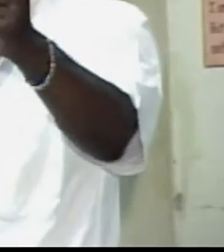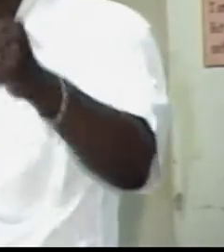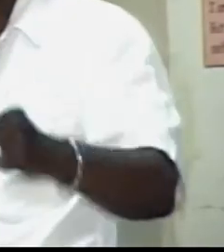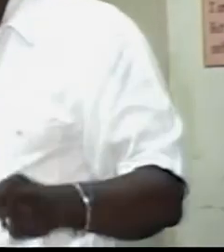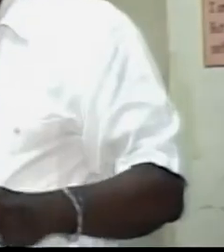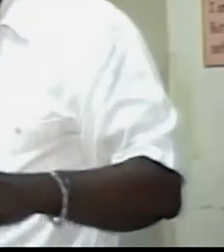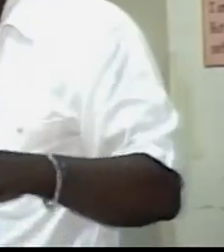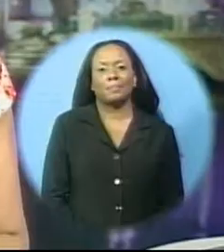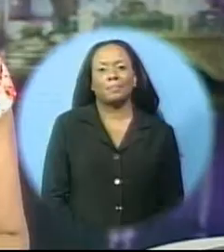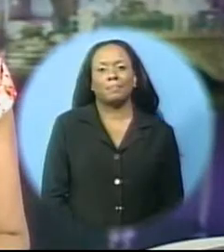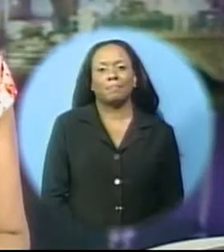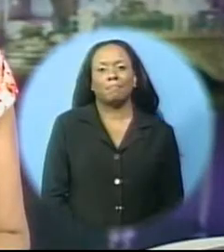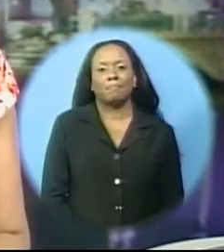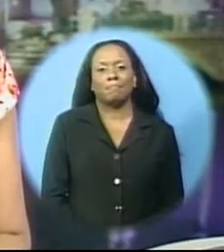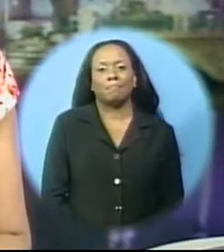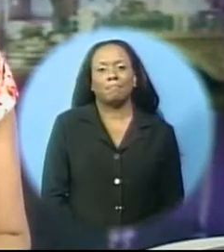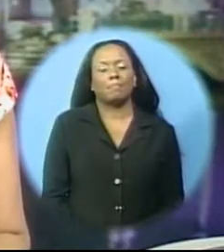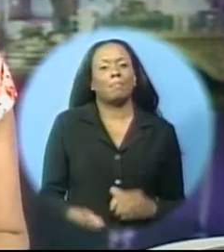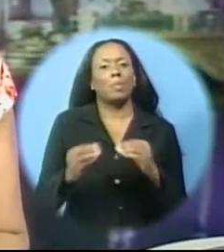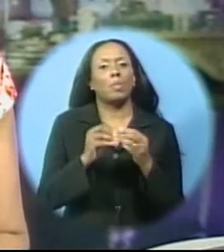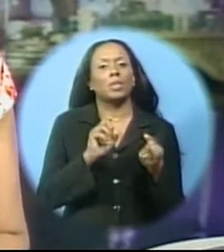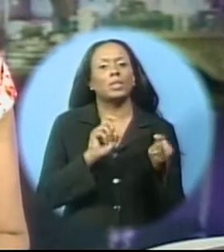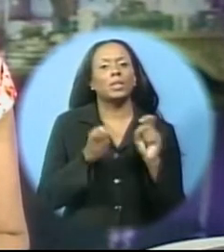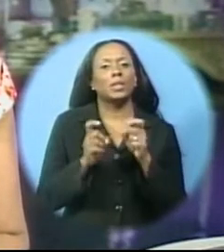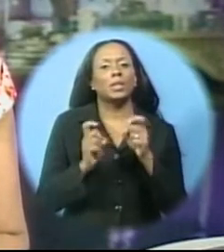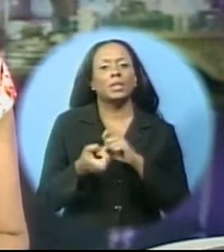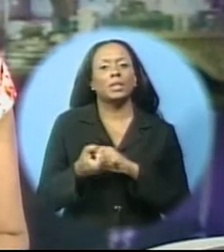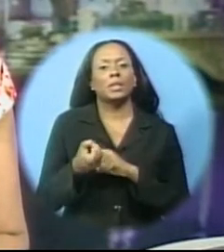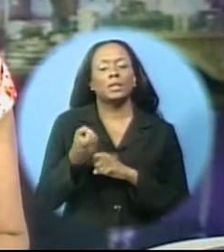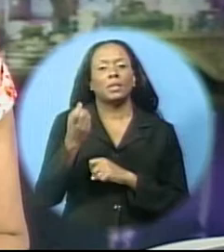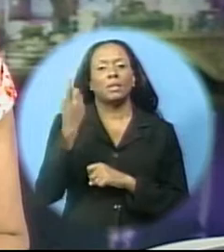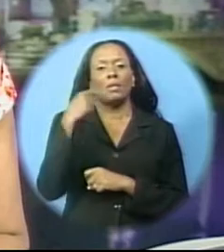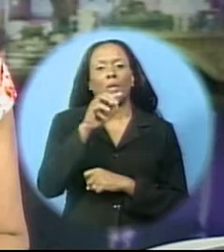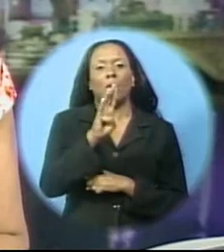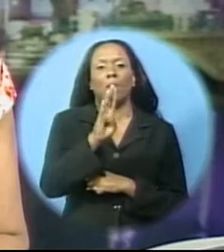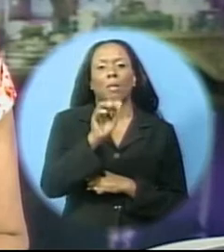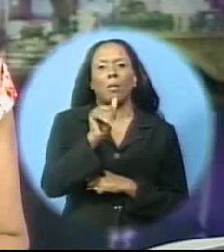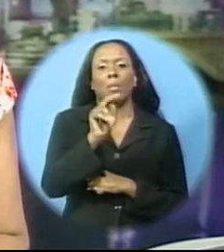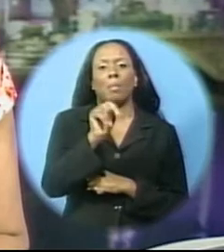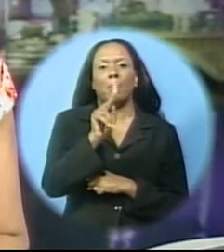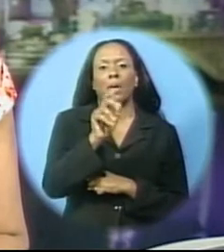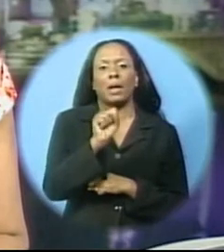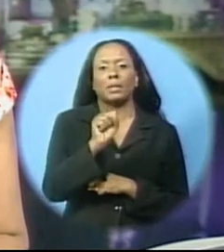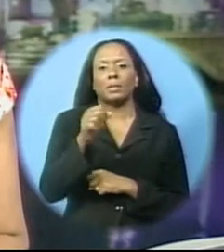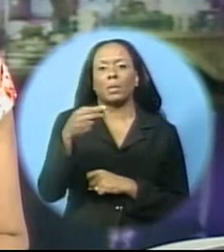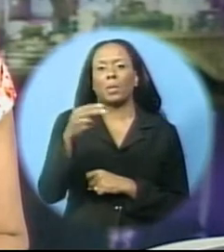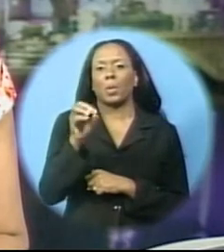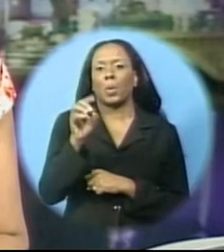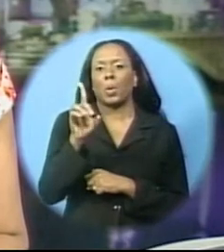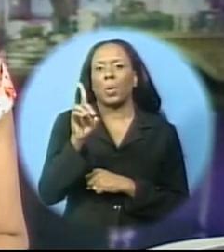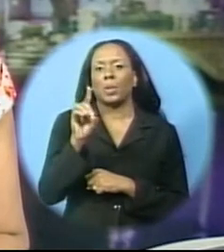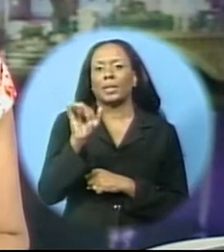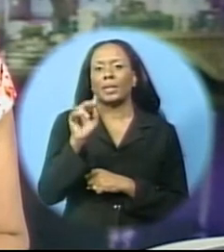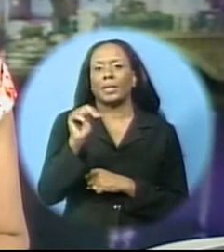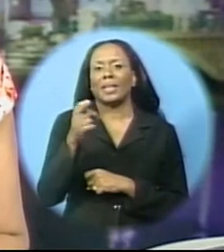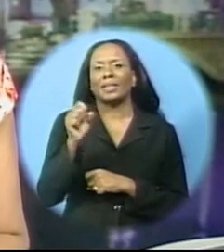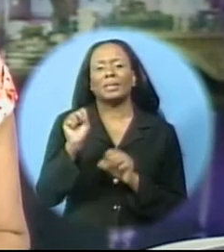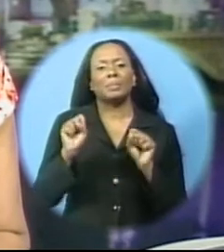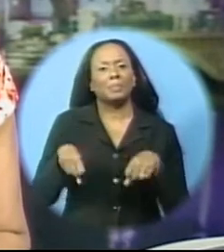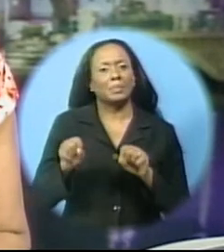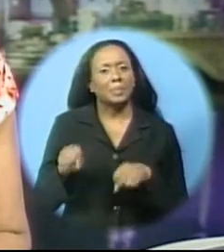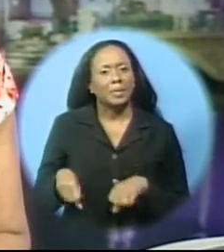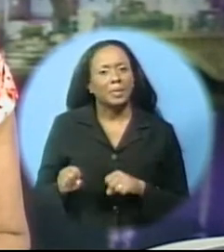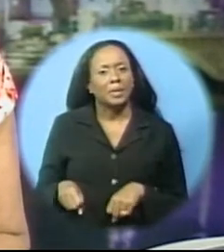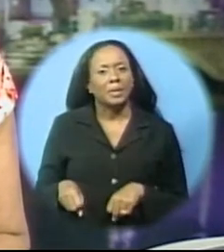leisure. Further changes at Banks Holdings Limited are not being ruled out by Chief Executive Officer Richard